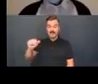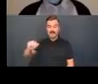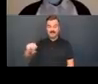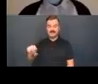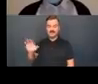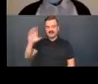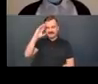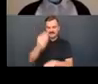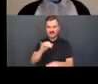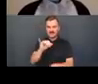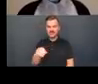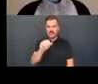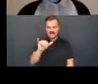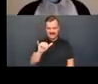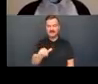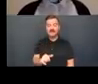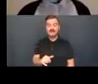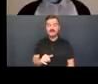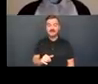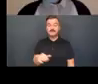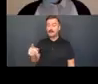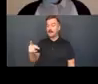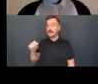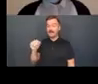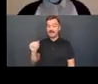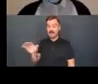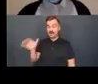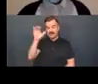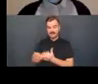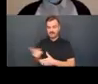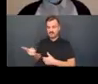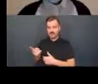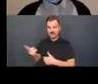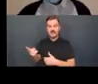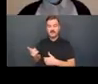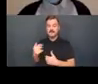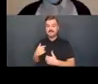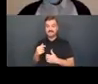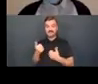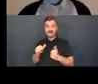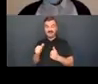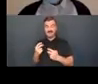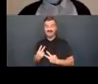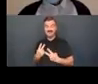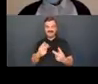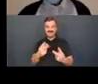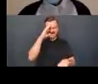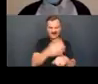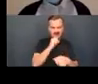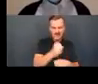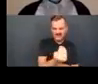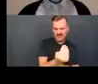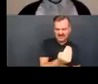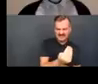her son, Joey. And Pamela and her husband were prevented from seeing their 14-year-old son, Joey,